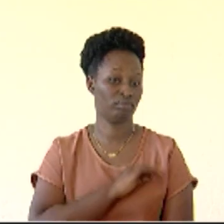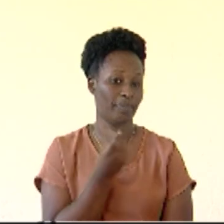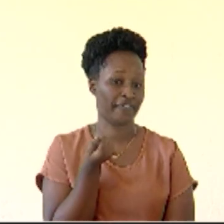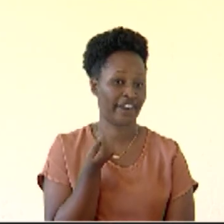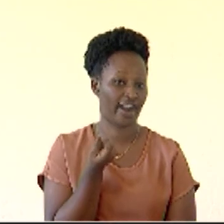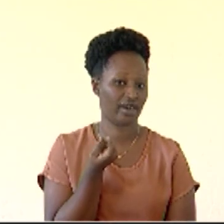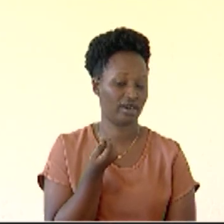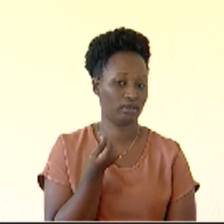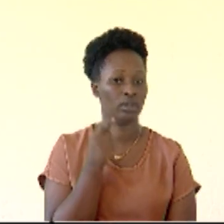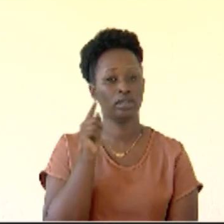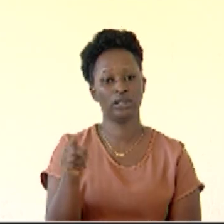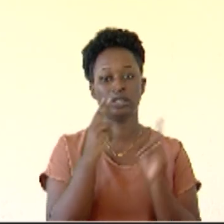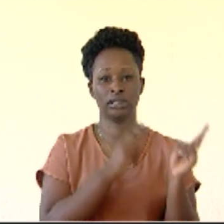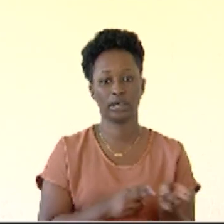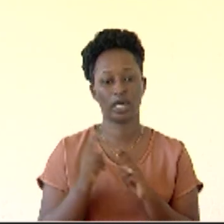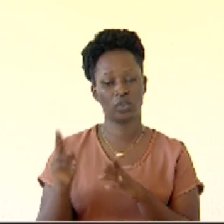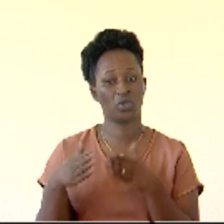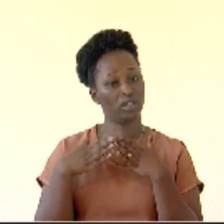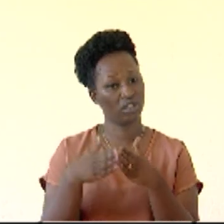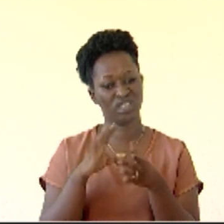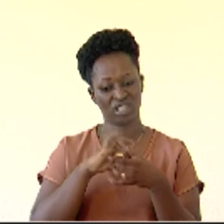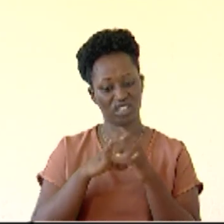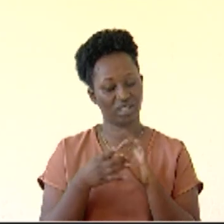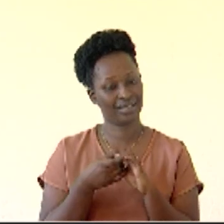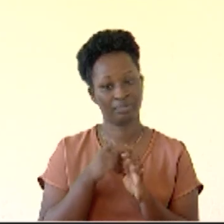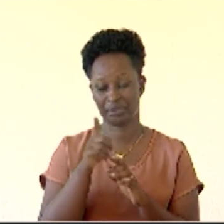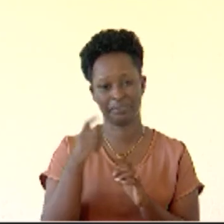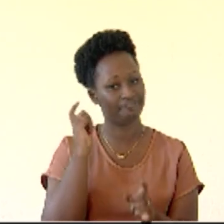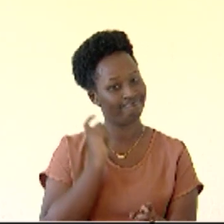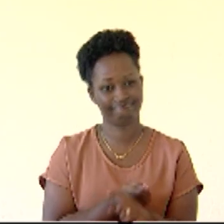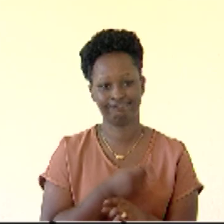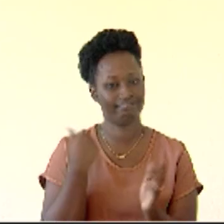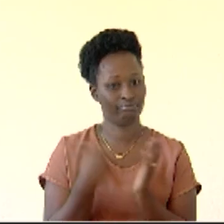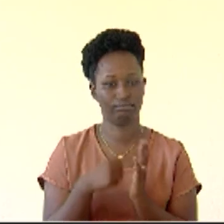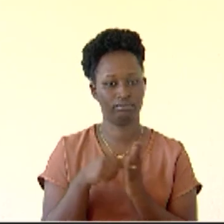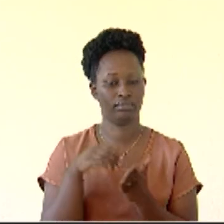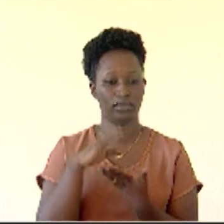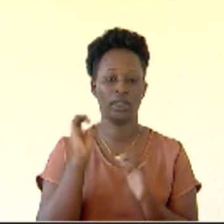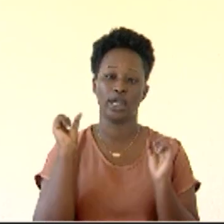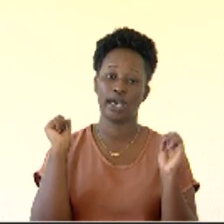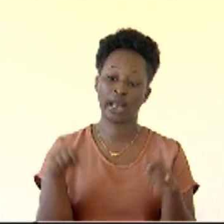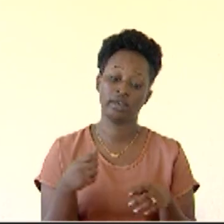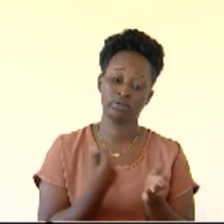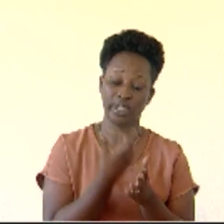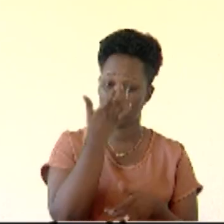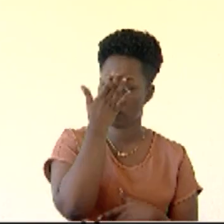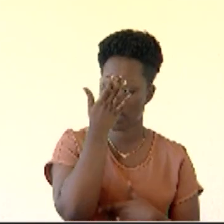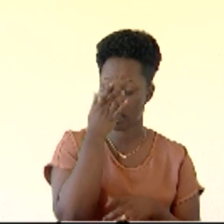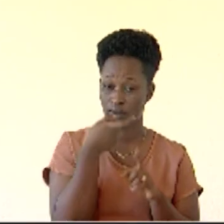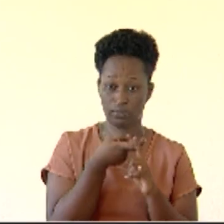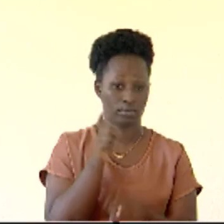So casual relationships are dangerous since they can be a source of what we call sexual transmitted diseases.